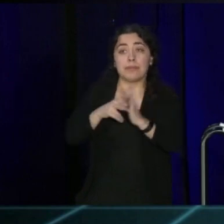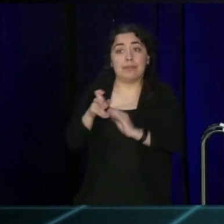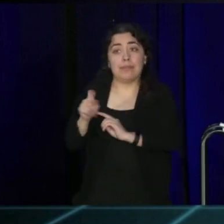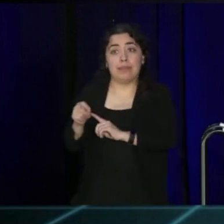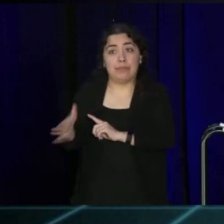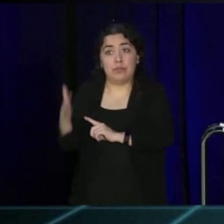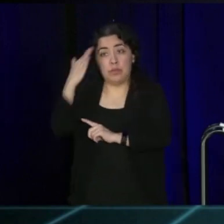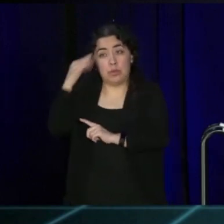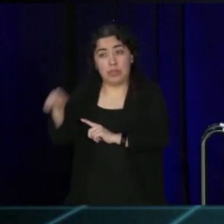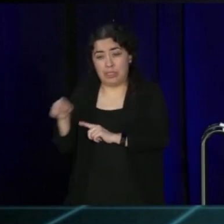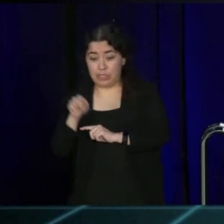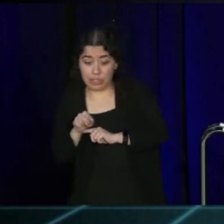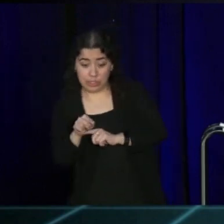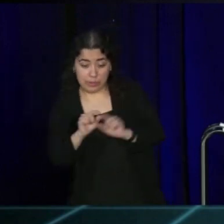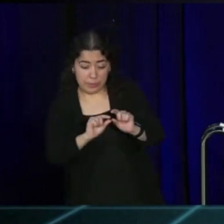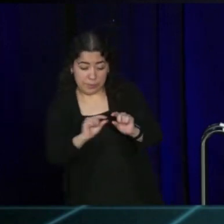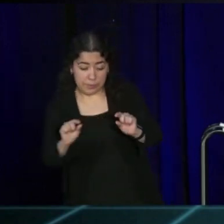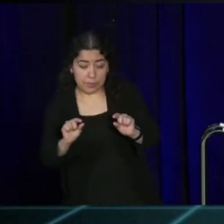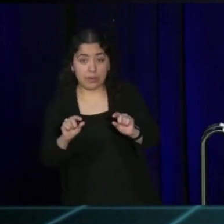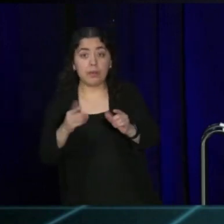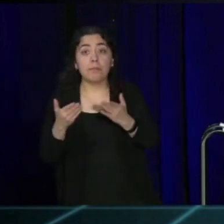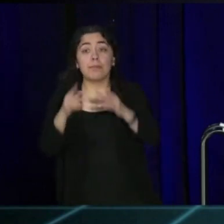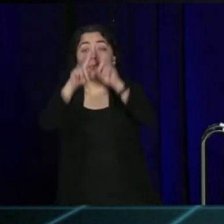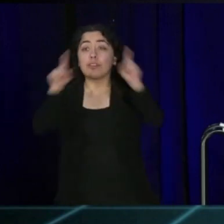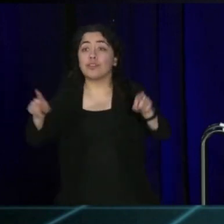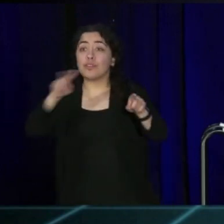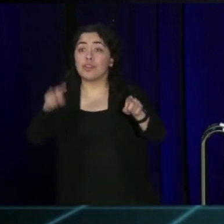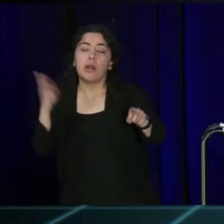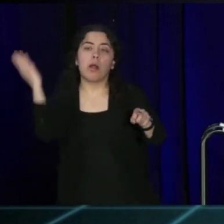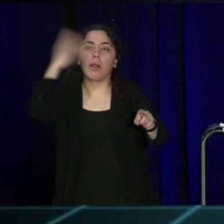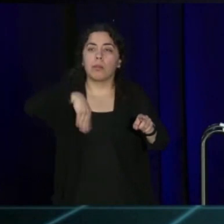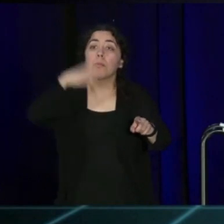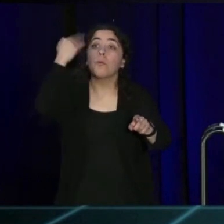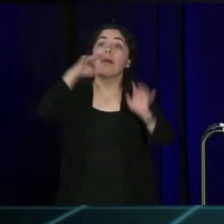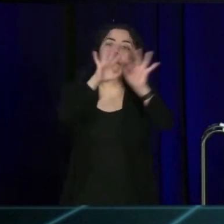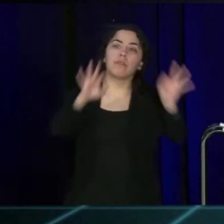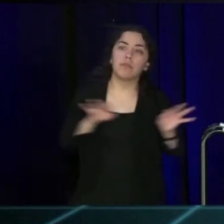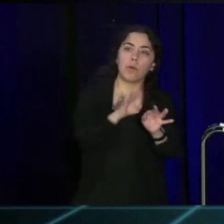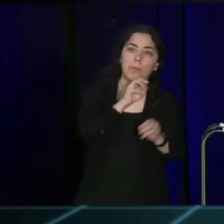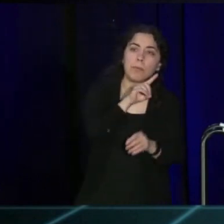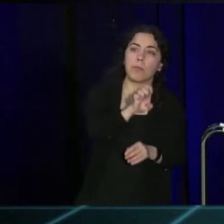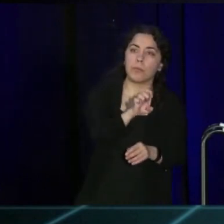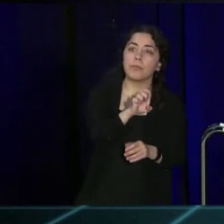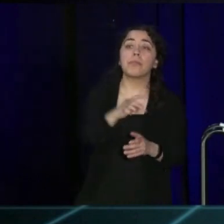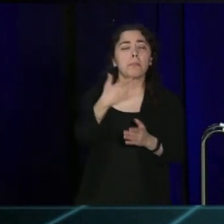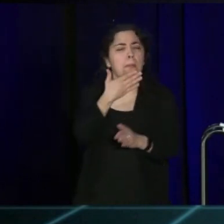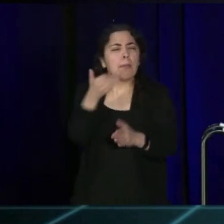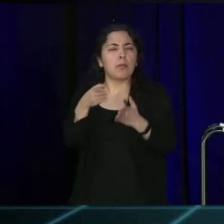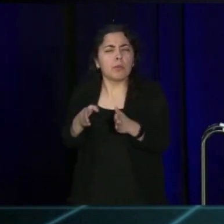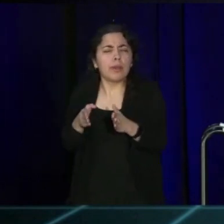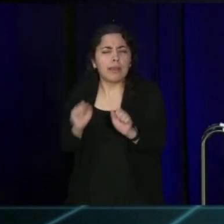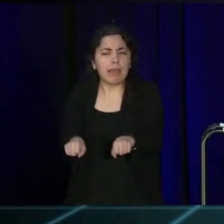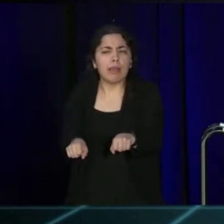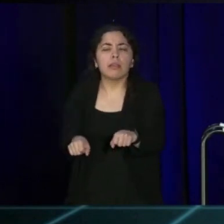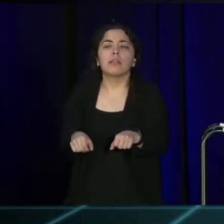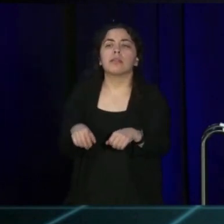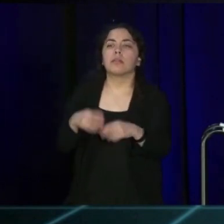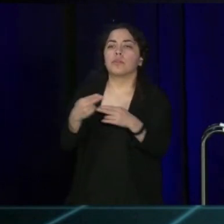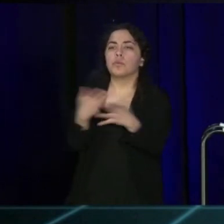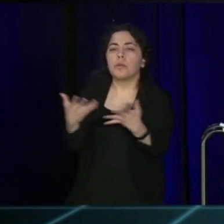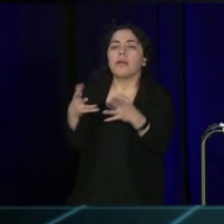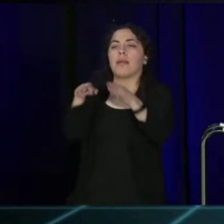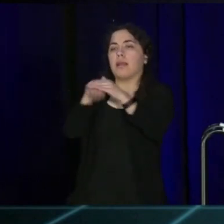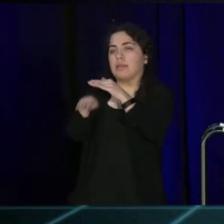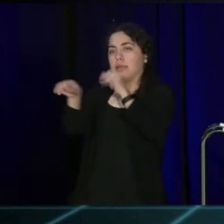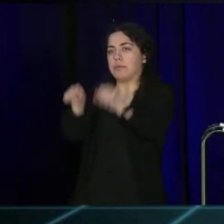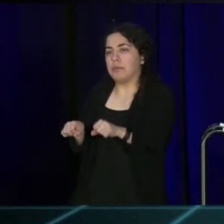completely overlooked by the screen readers. But there is a better way. We can use an accessible description. When we talked about accessibility tree, I